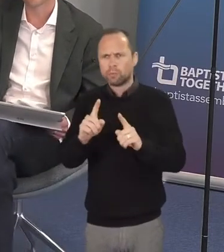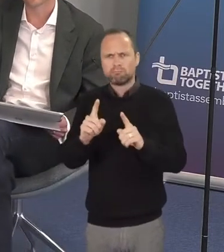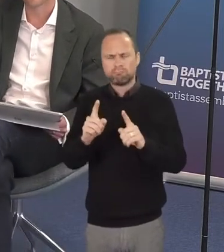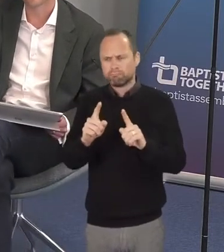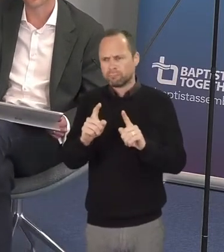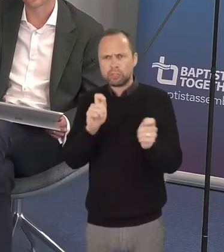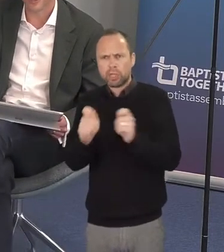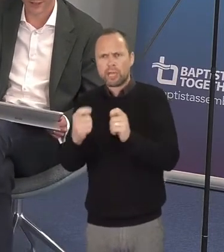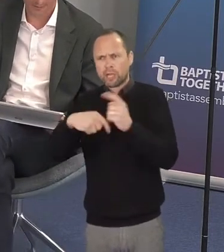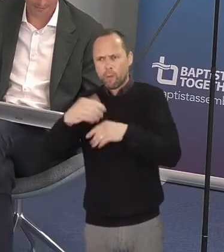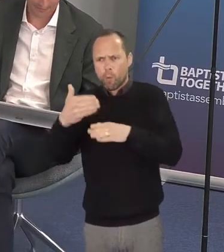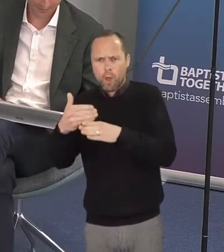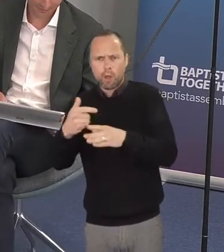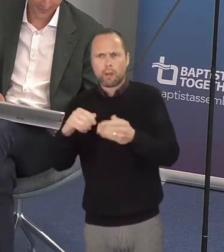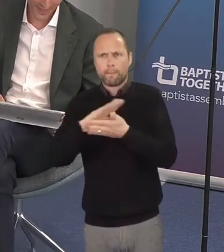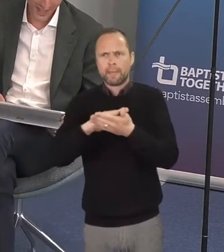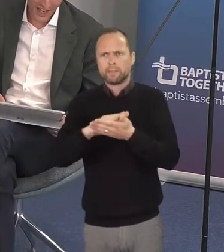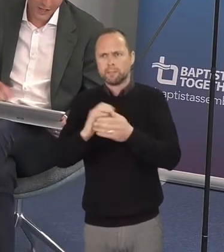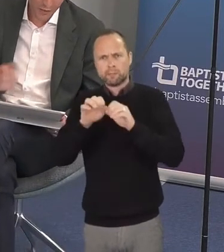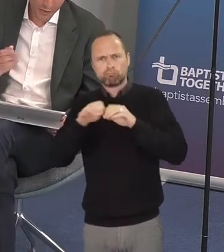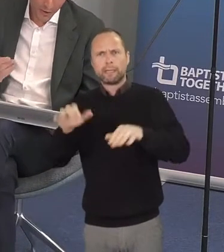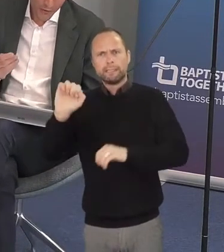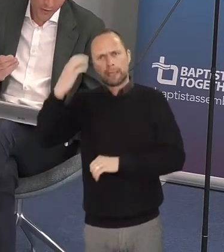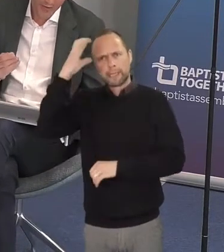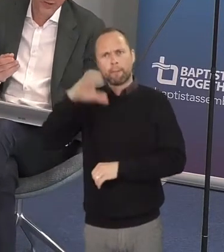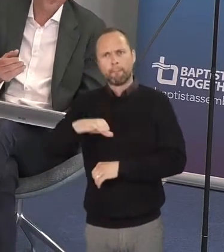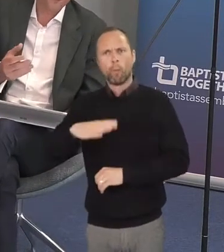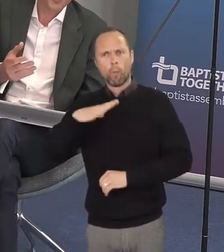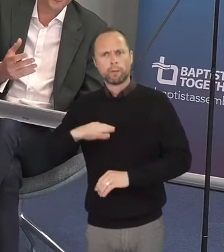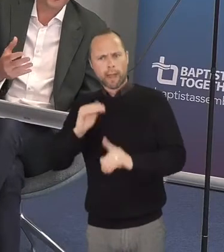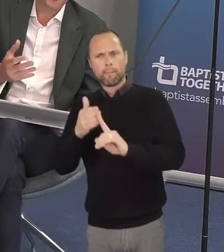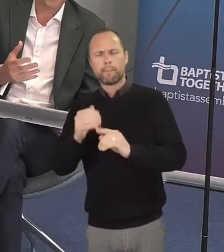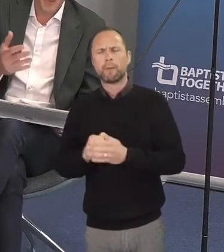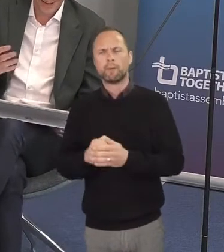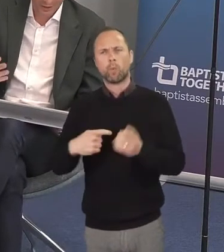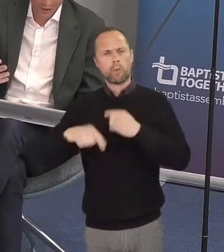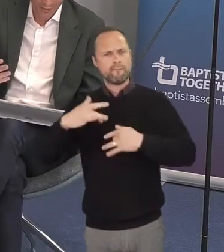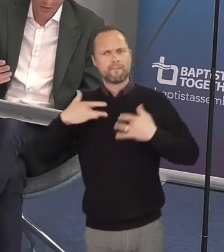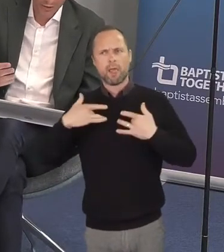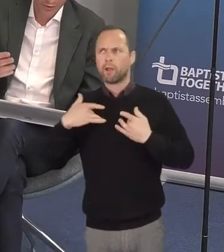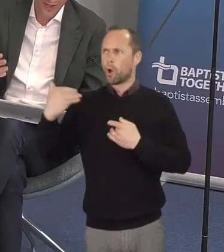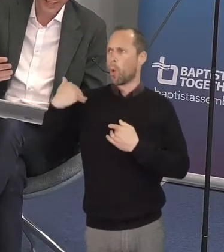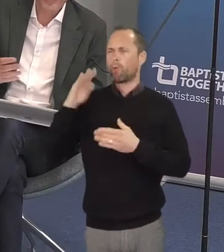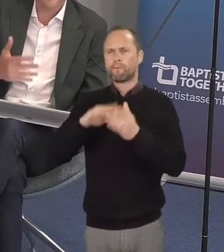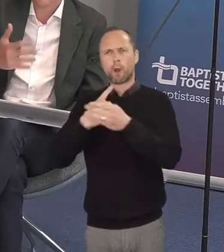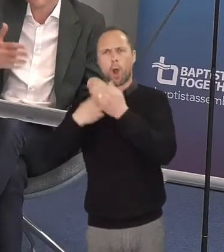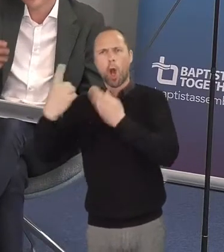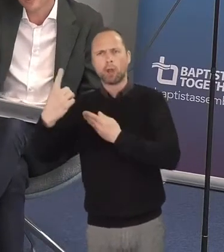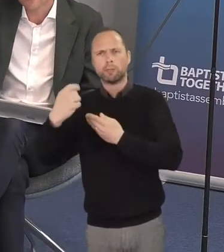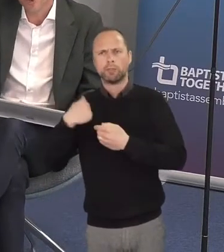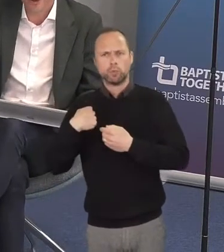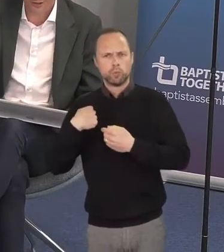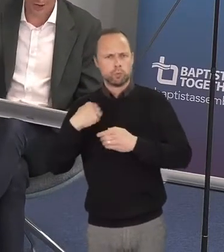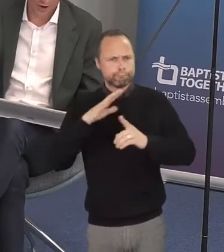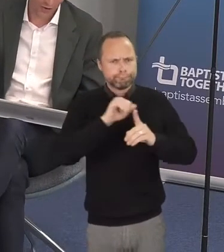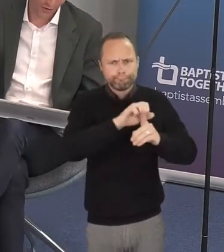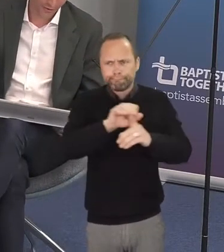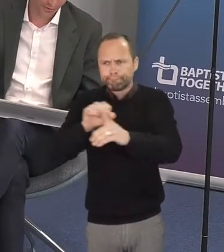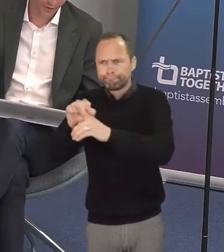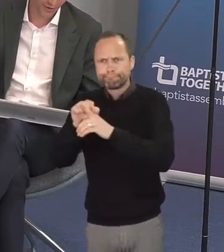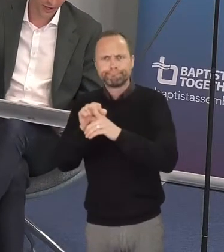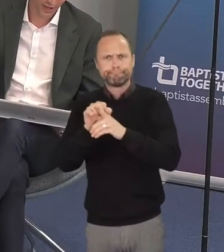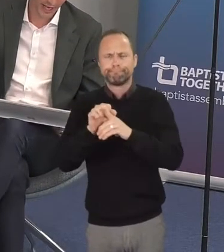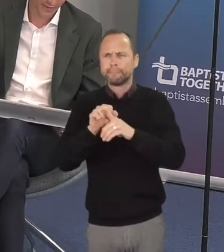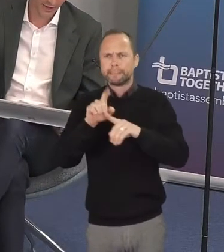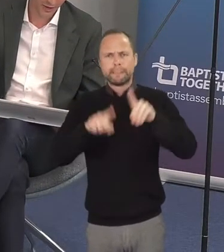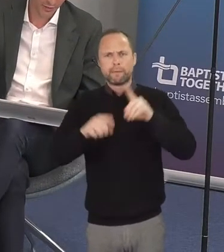efforts in order to build God's kingdom. So we felt we were being called by God to do a better job of tracking down every single part of